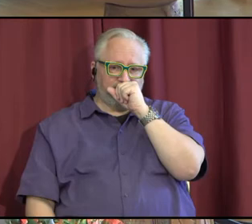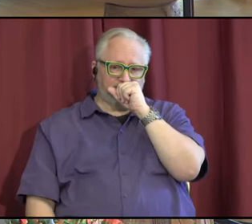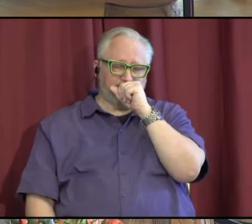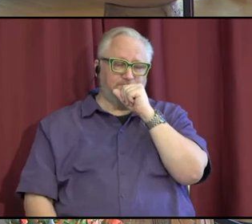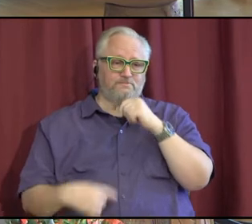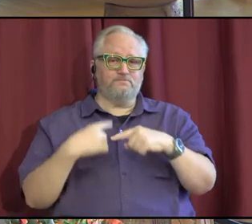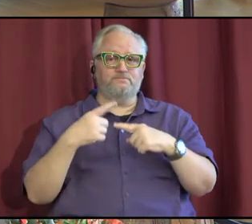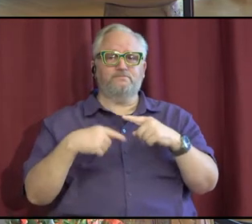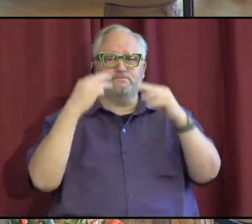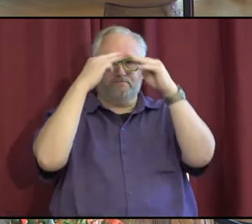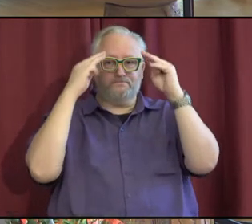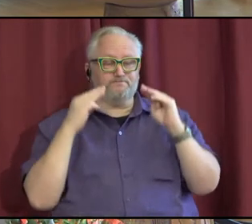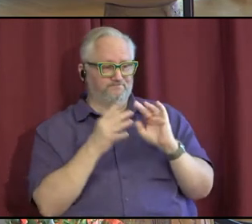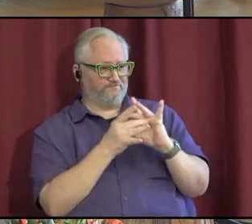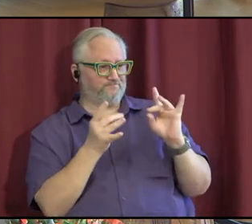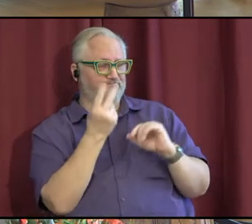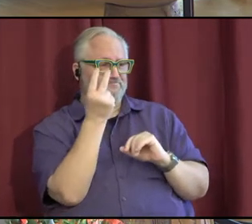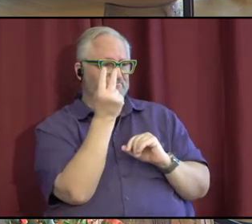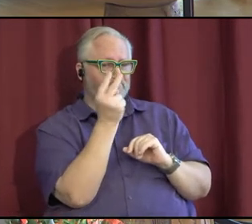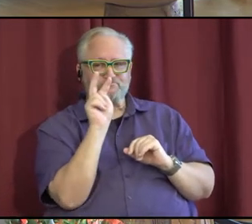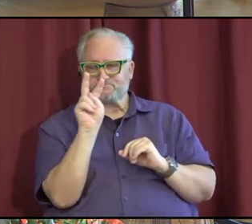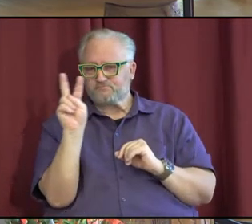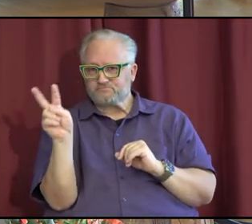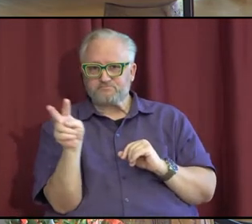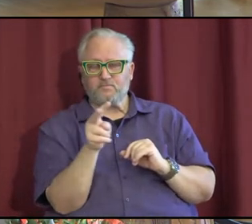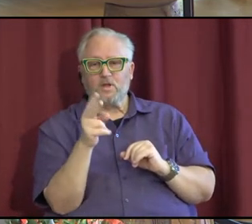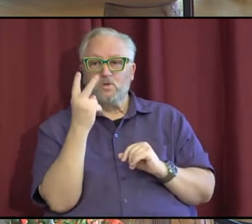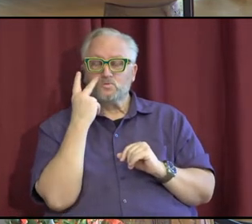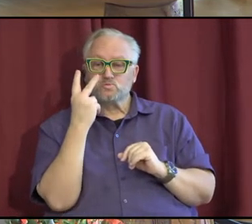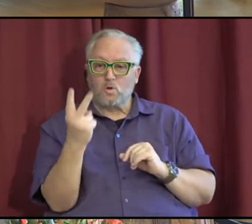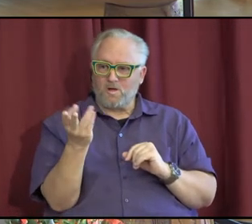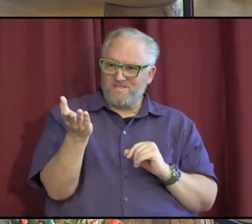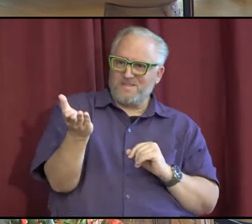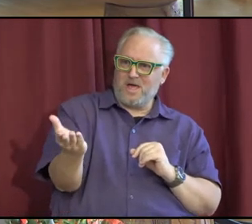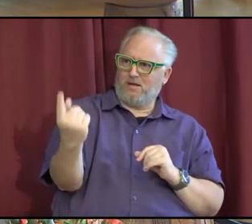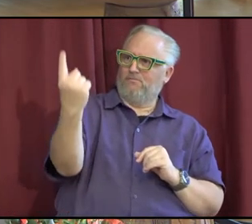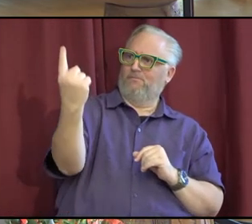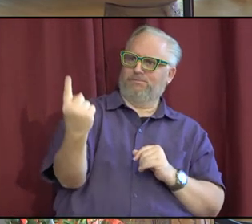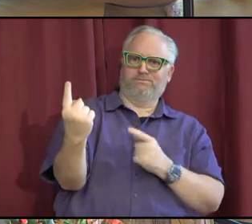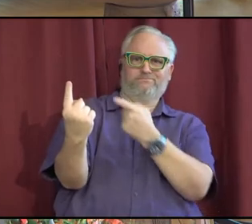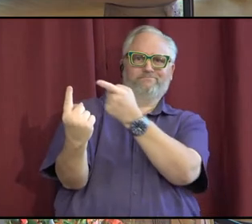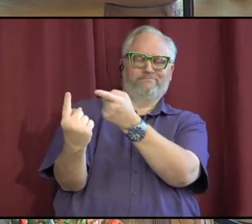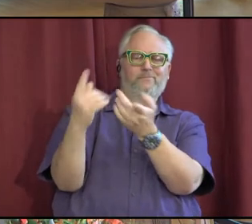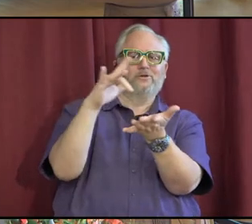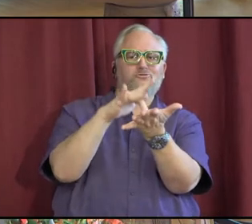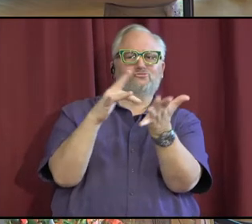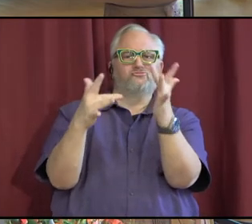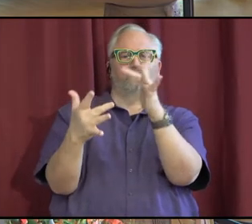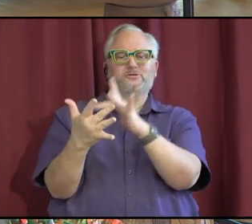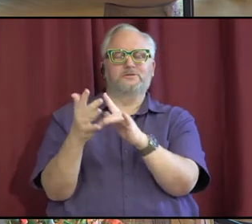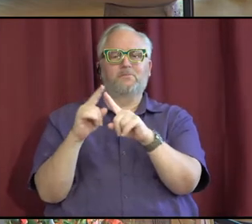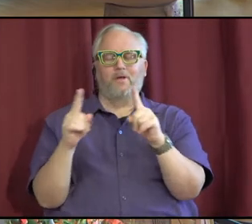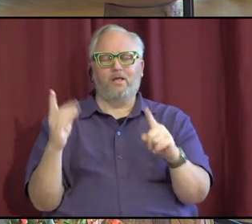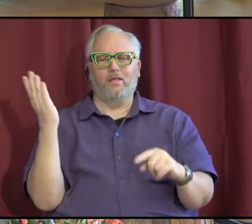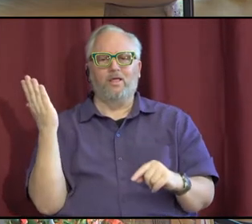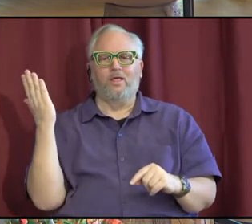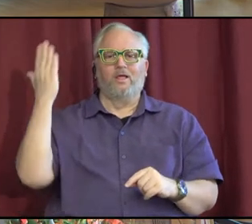When she had said this, she turned around and saw Jesus standing there, but she did not know that it was